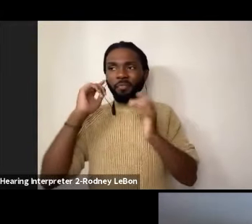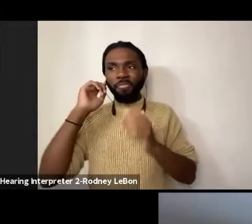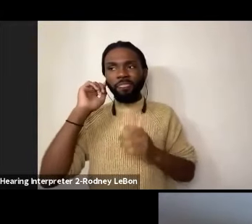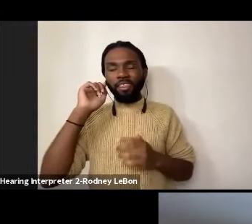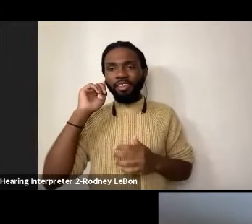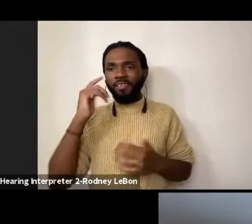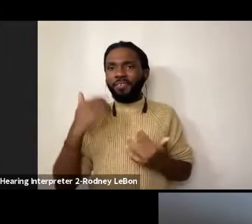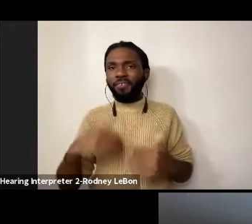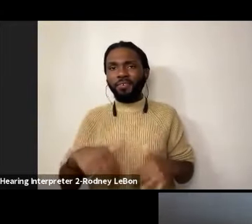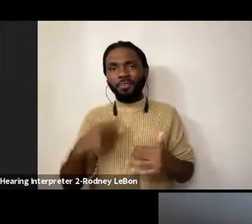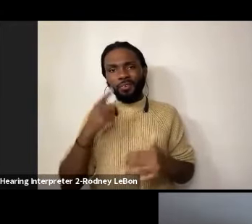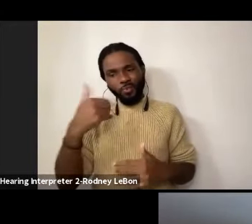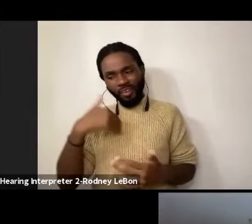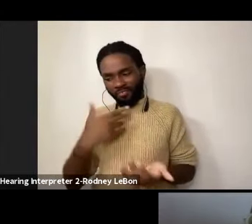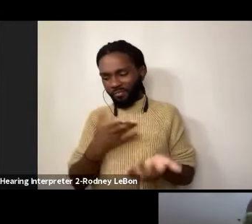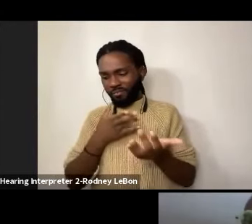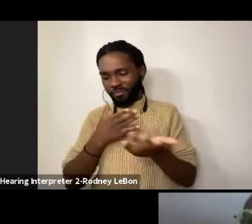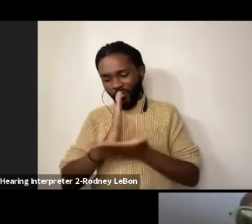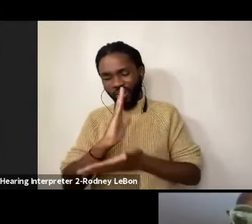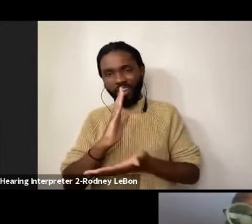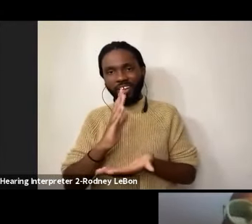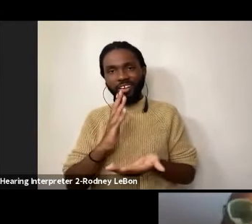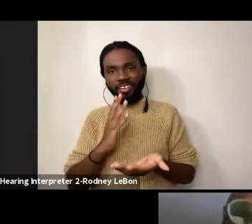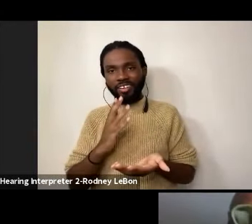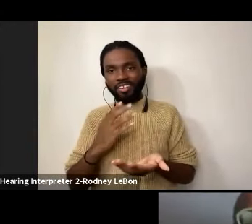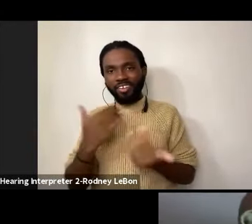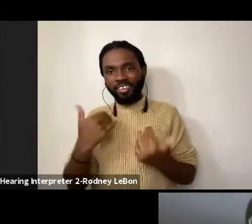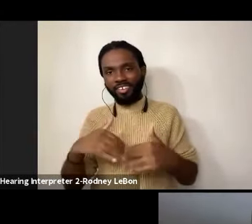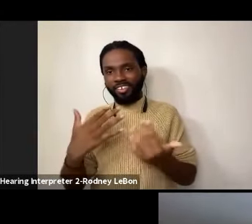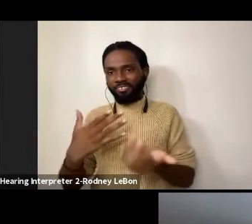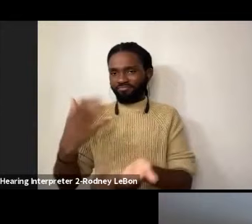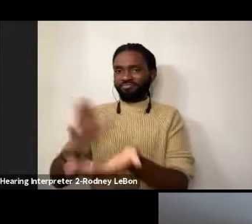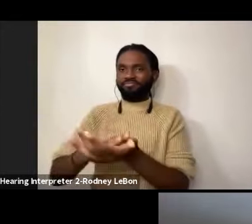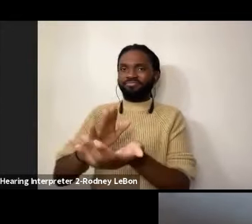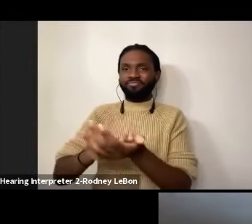right. Man, shout out to Solange.